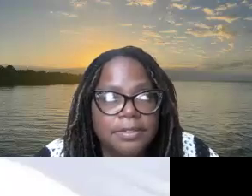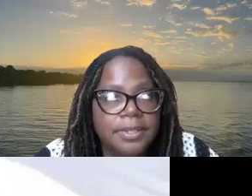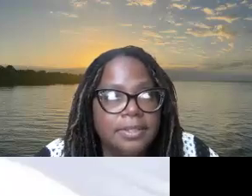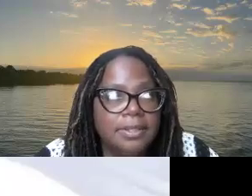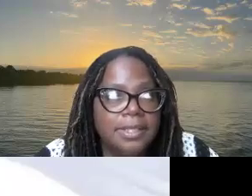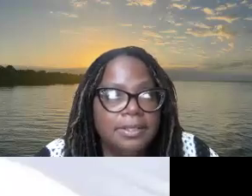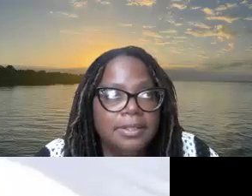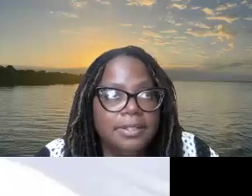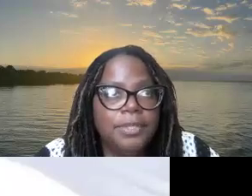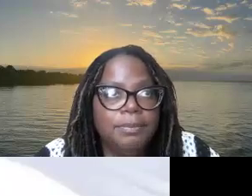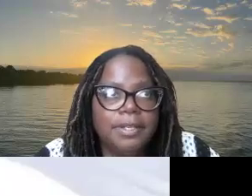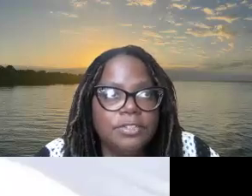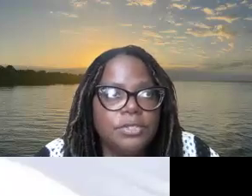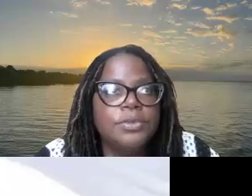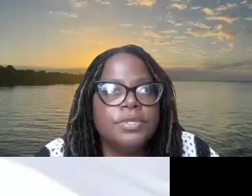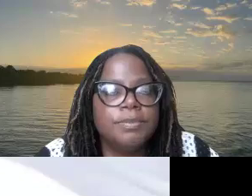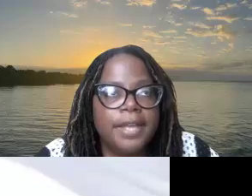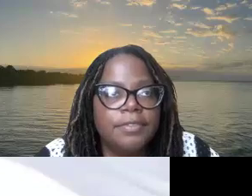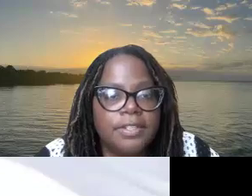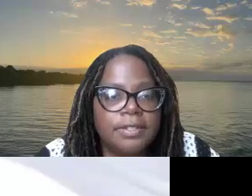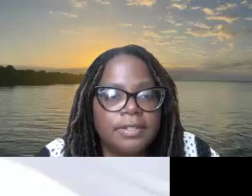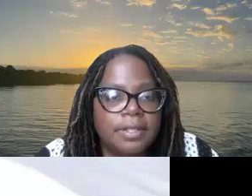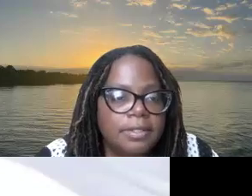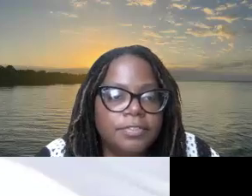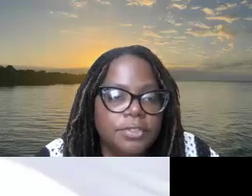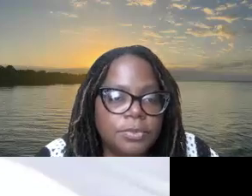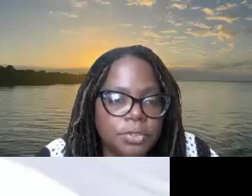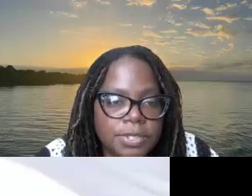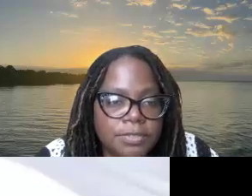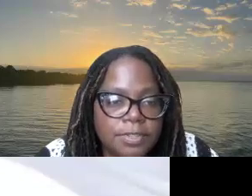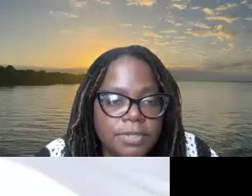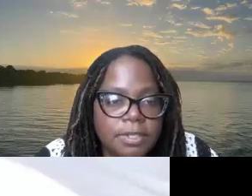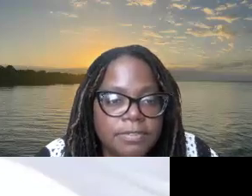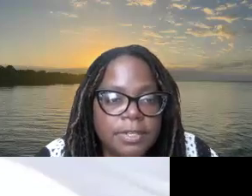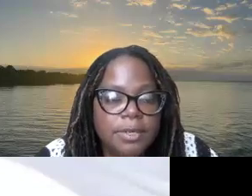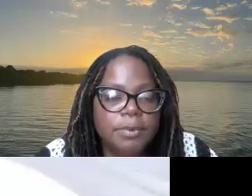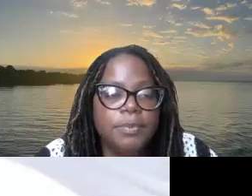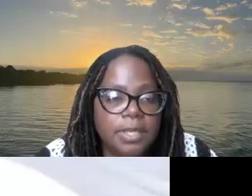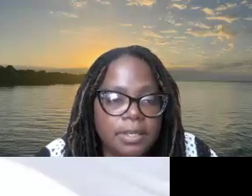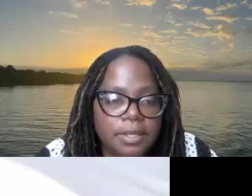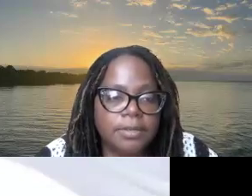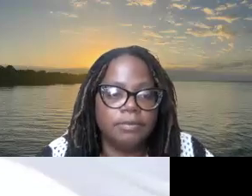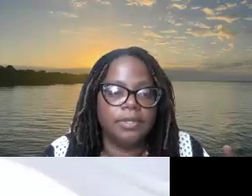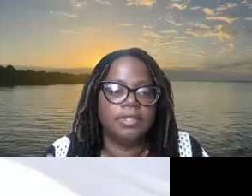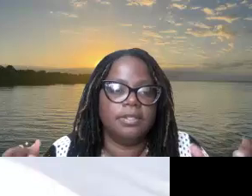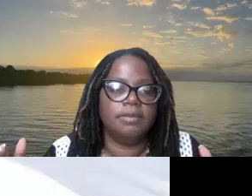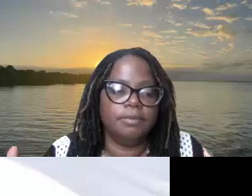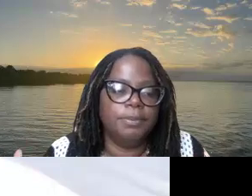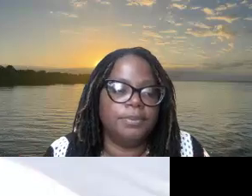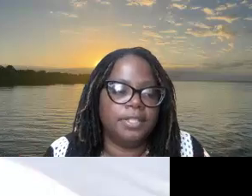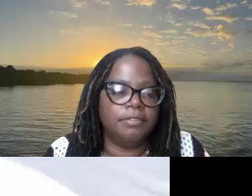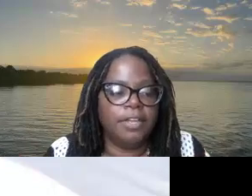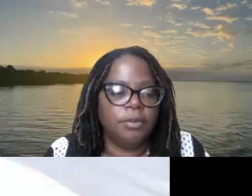said earlier quickly, like, we may not choose the path of healing that an individual chooses for themselves, but we aren't really